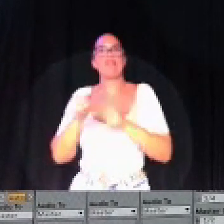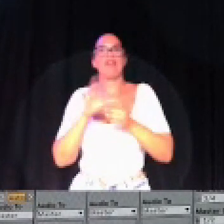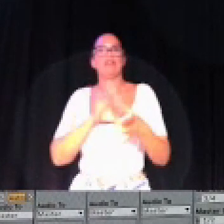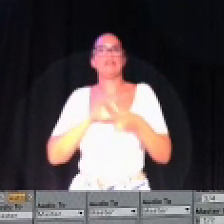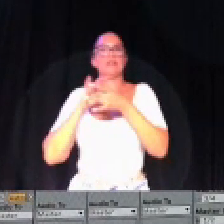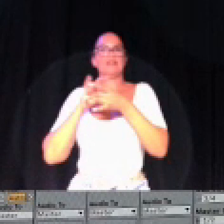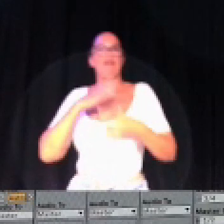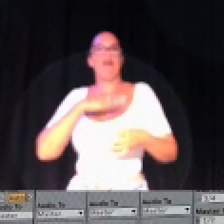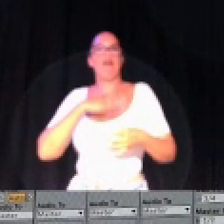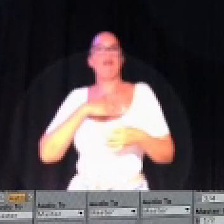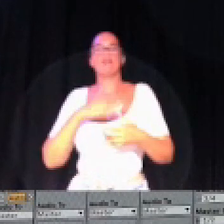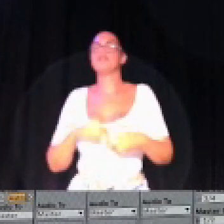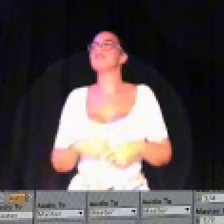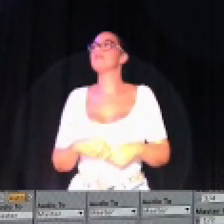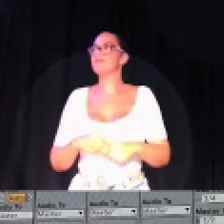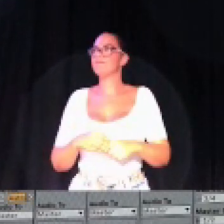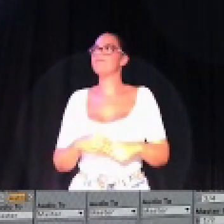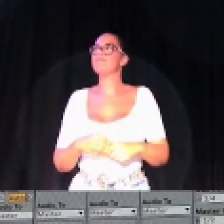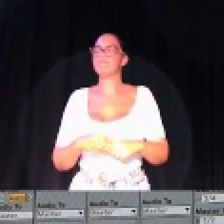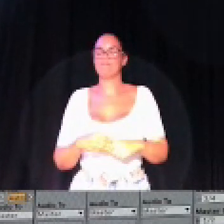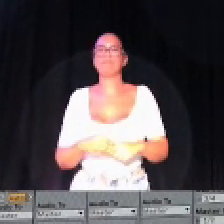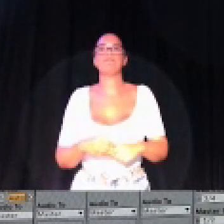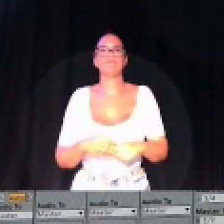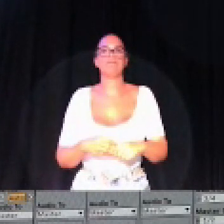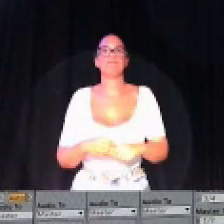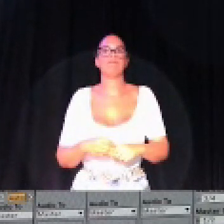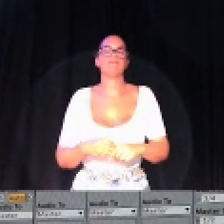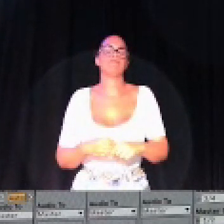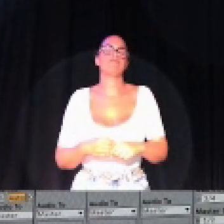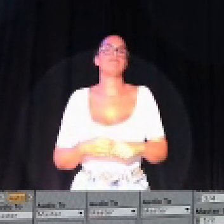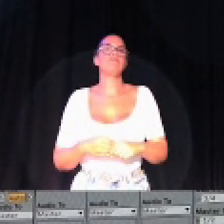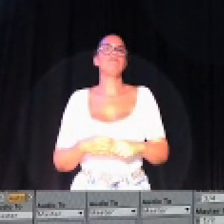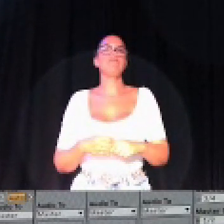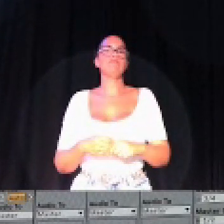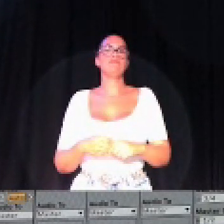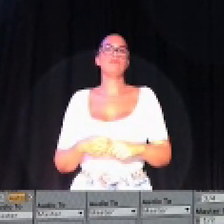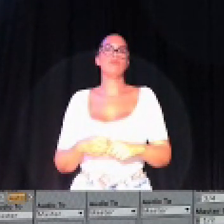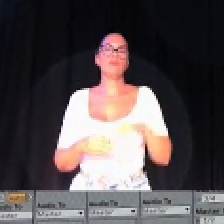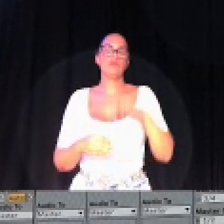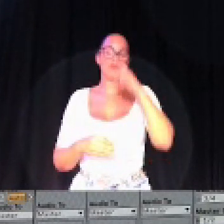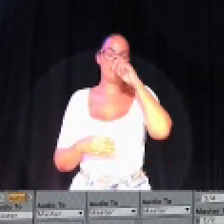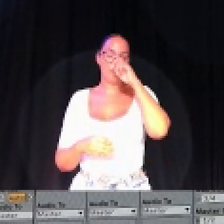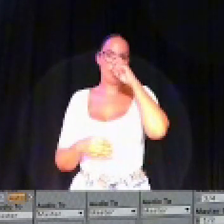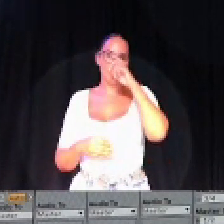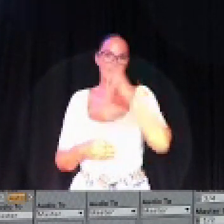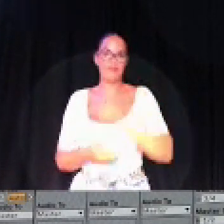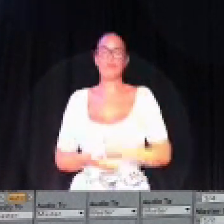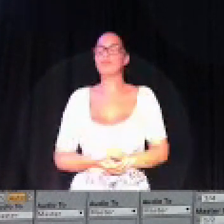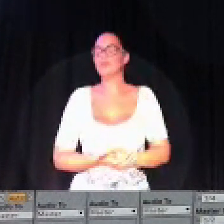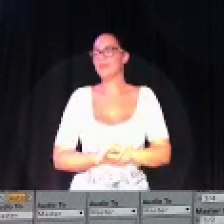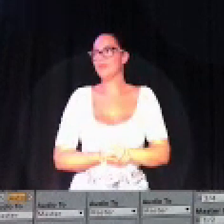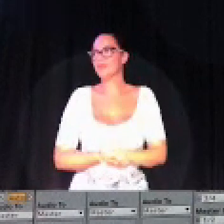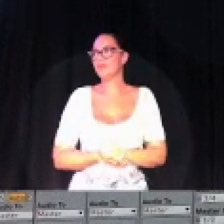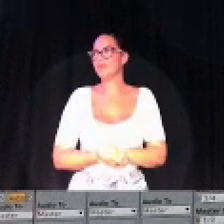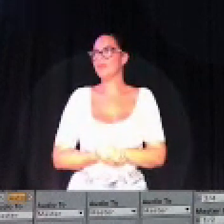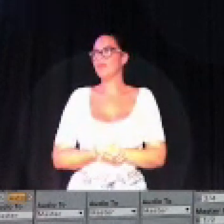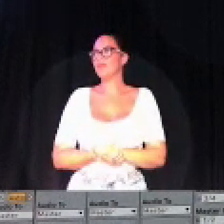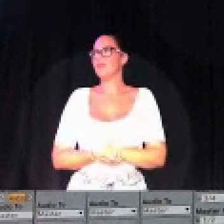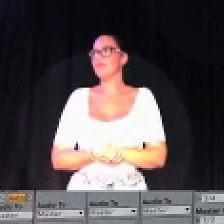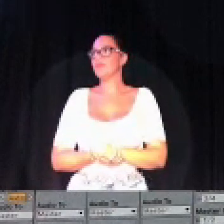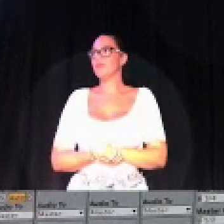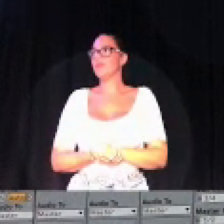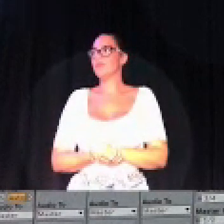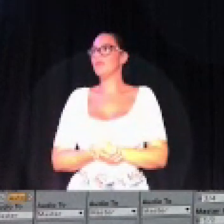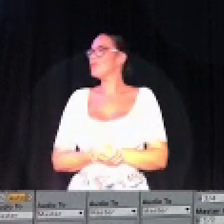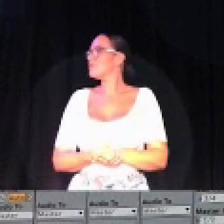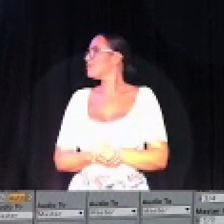think. And that's just every X amount of heartbeats, it will ungate one kind of attack. And then these are